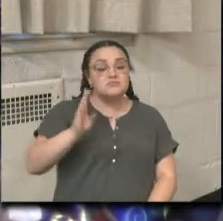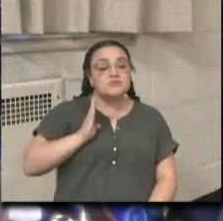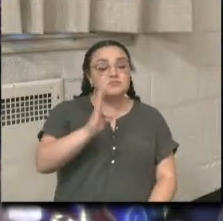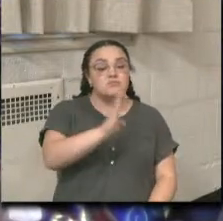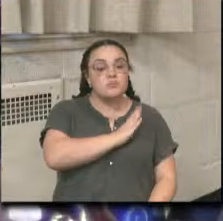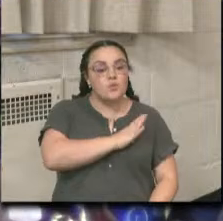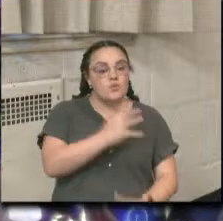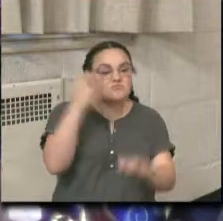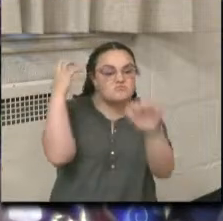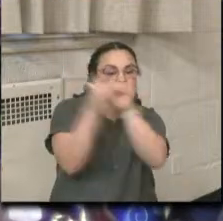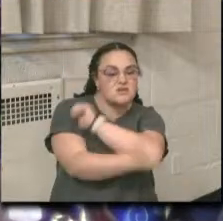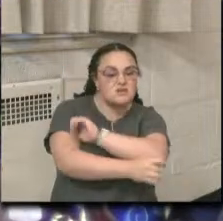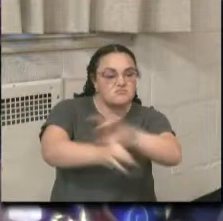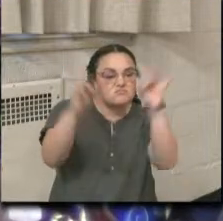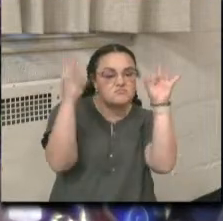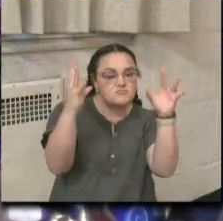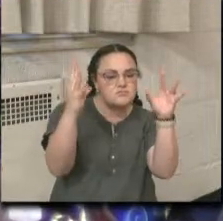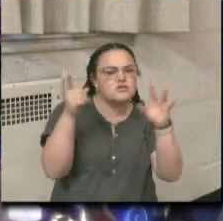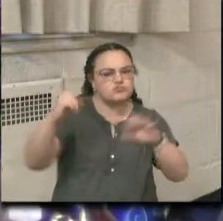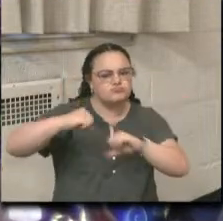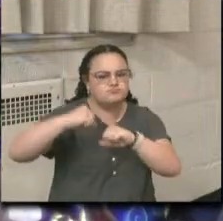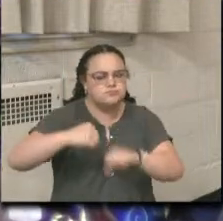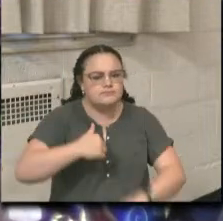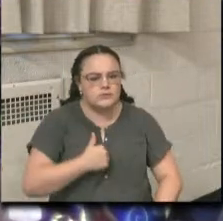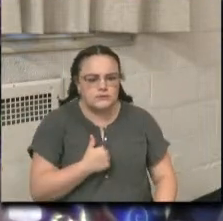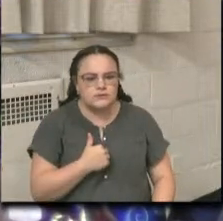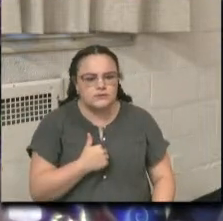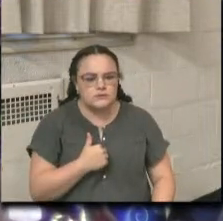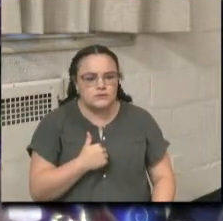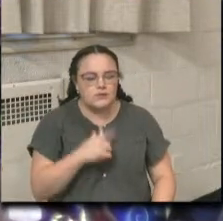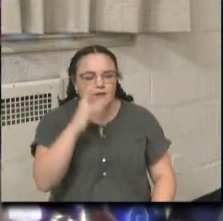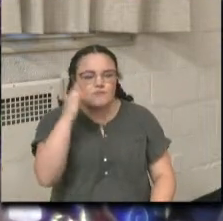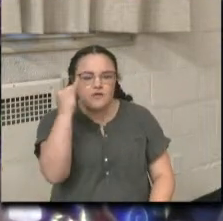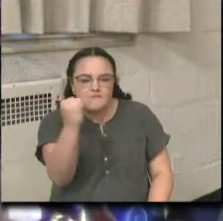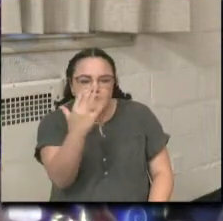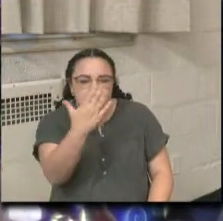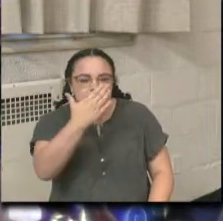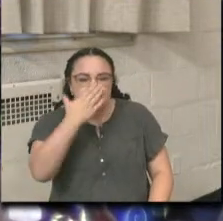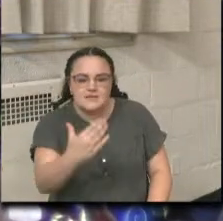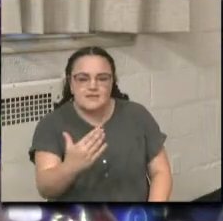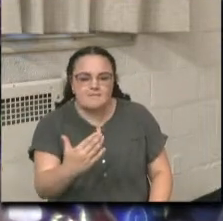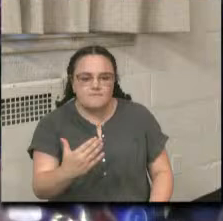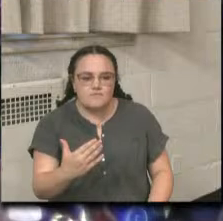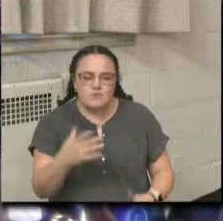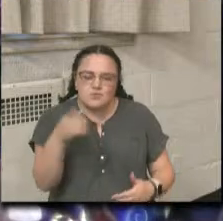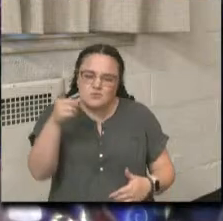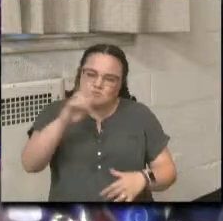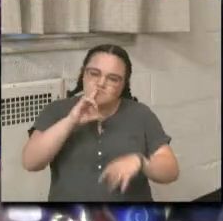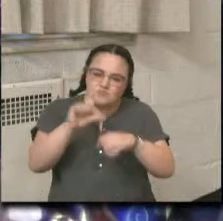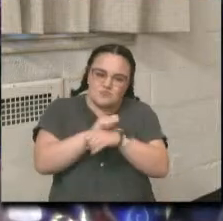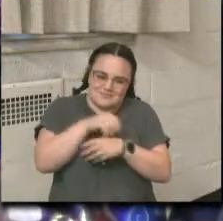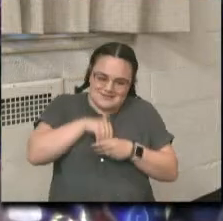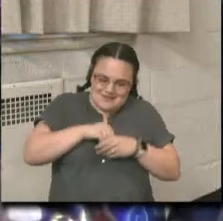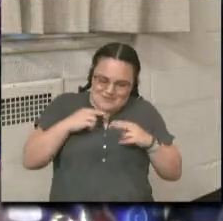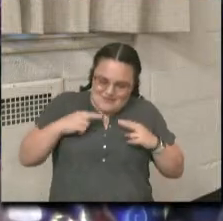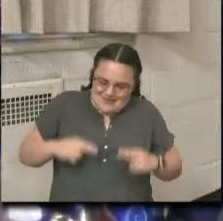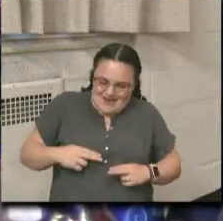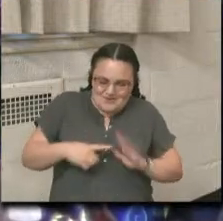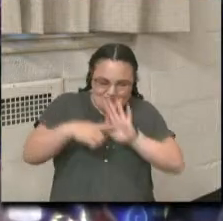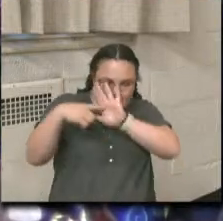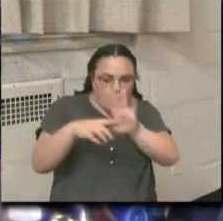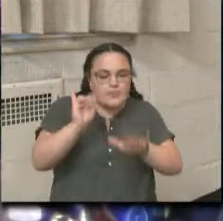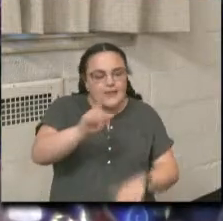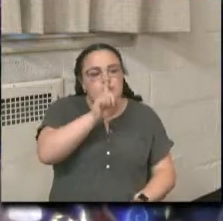harshly. I'm forever thankful and grateful for the leadership and humanity that you have given. That's true